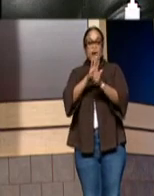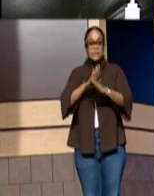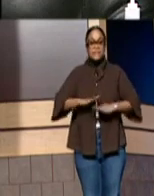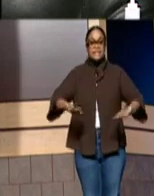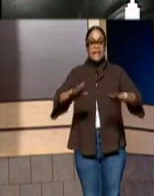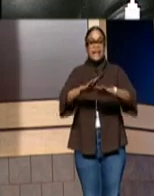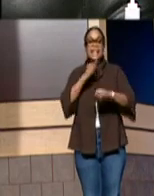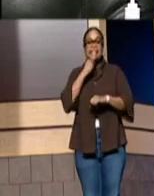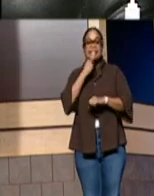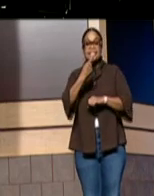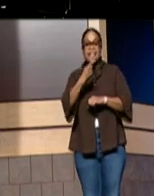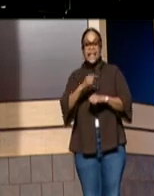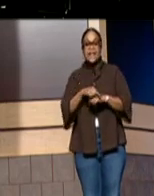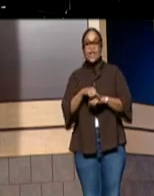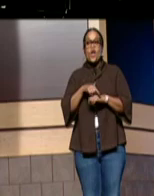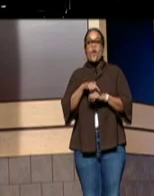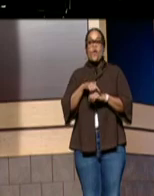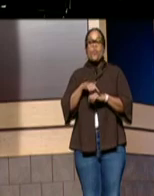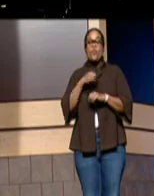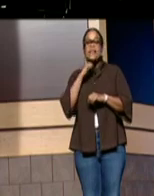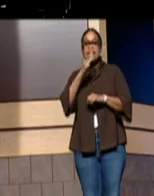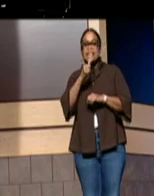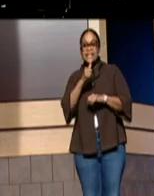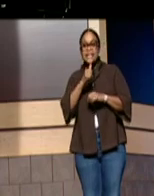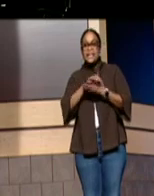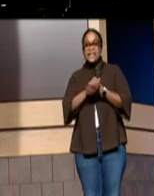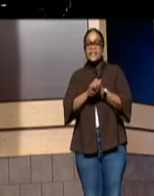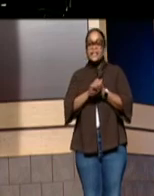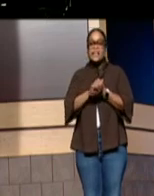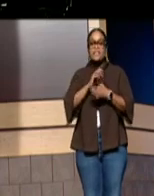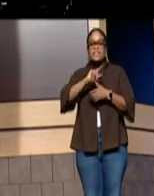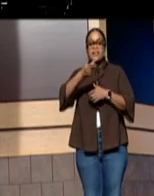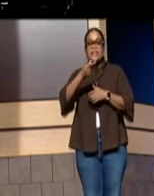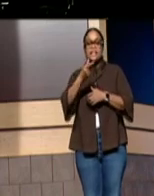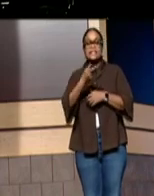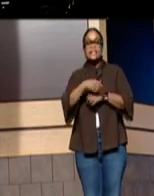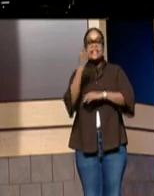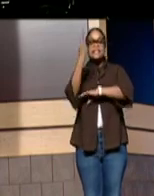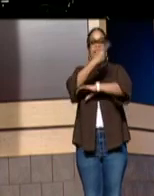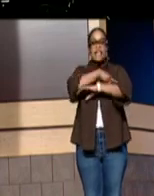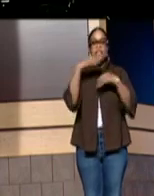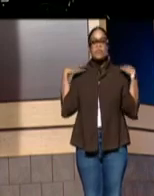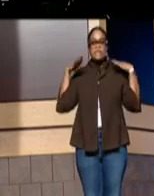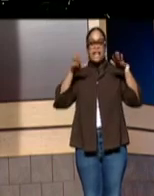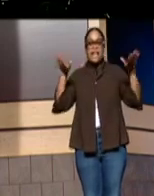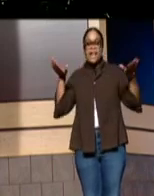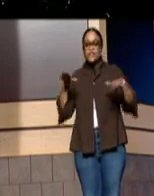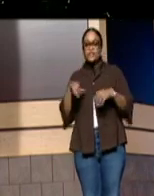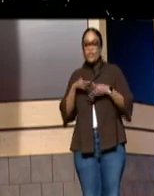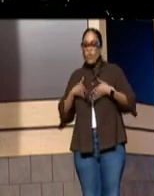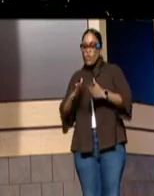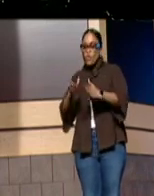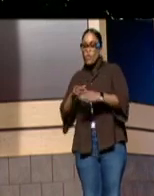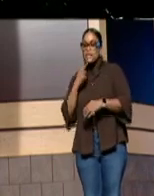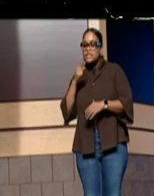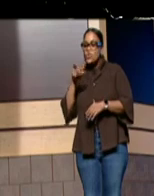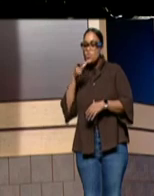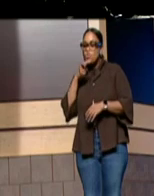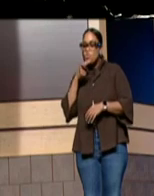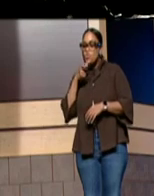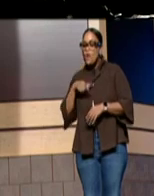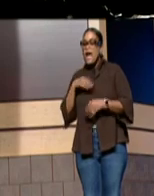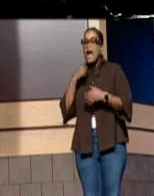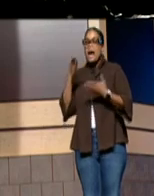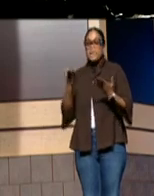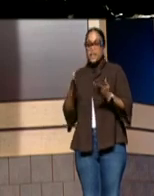Passover. We need to honor Easter. Yeah. The next day there was an angel on the road. Joshua said, hey, who are you? He said, I'm here to lead you to the